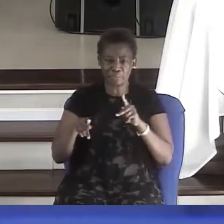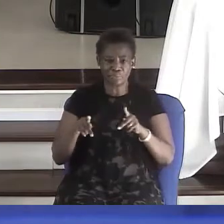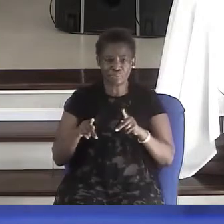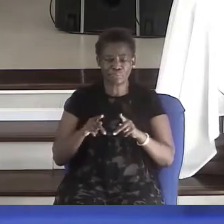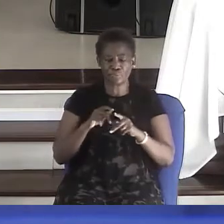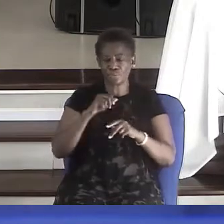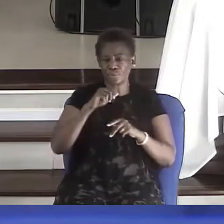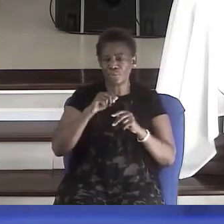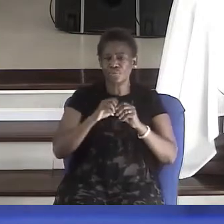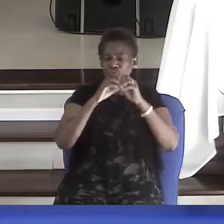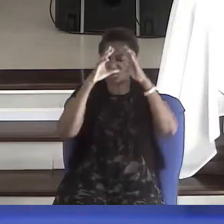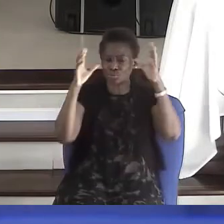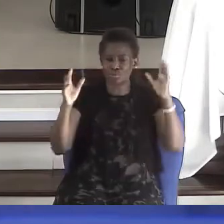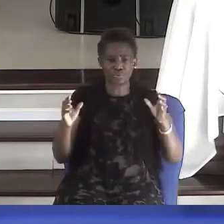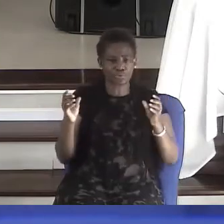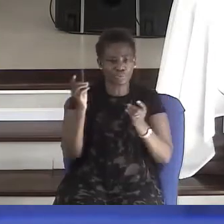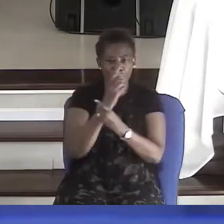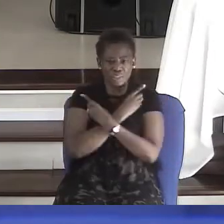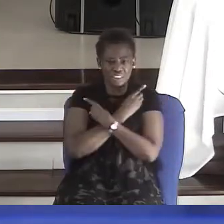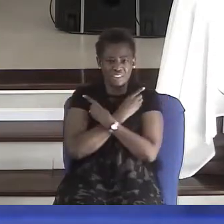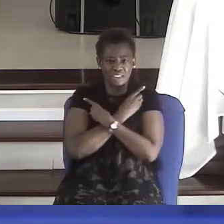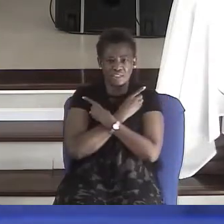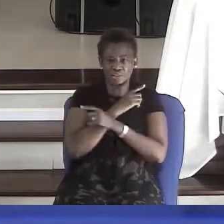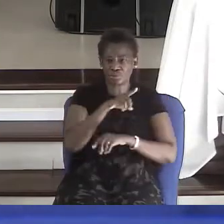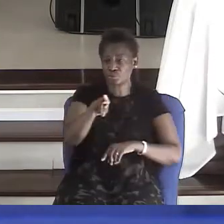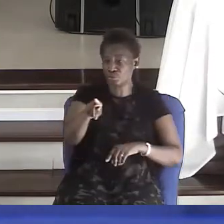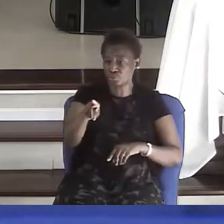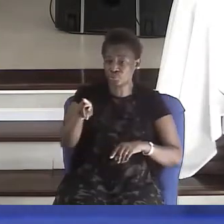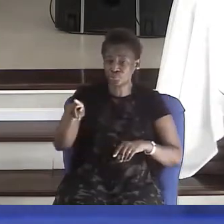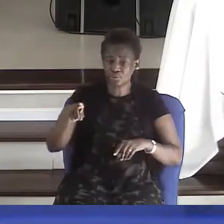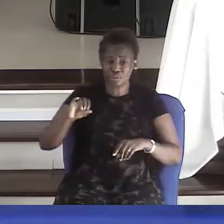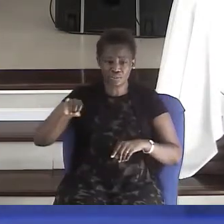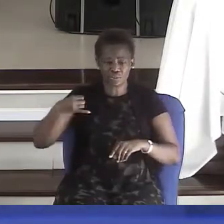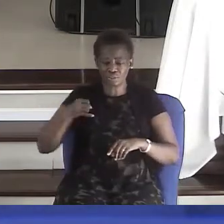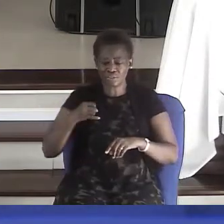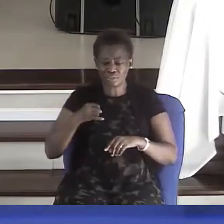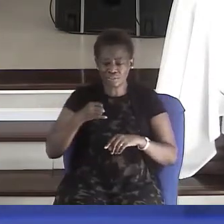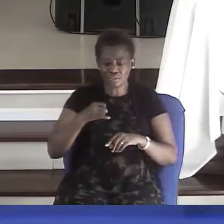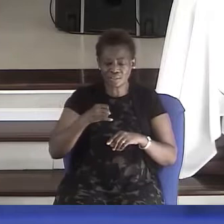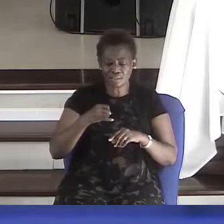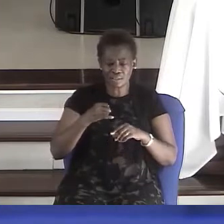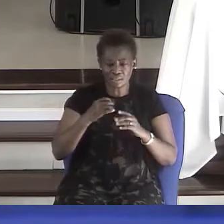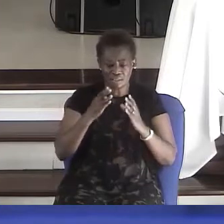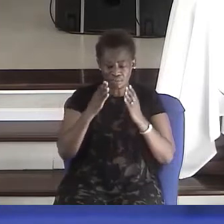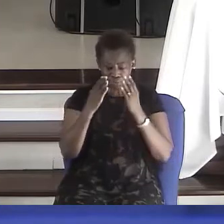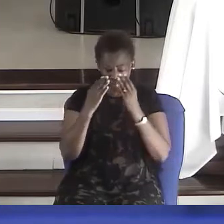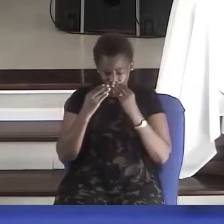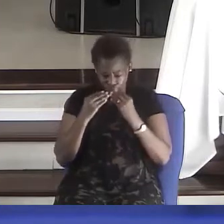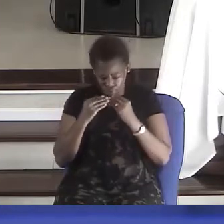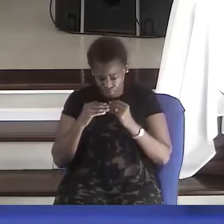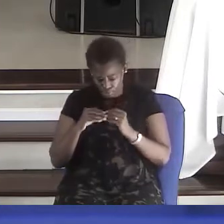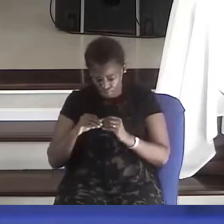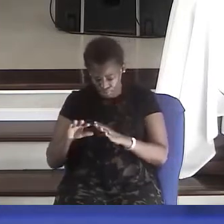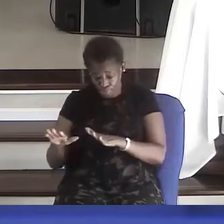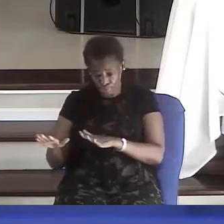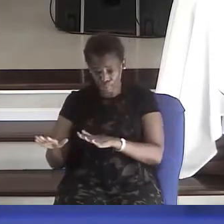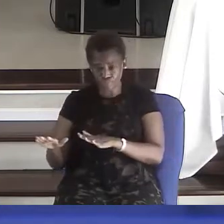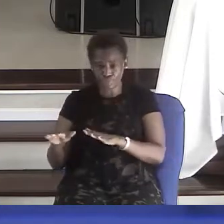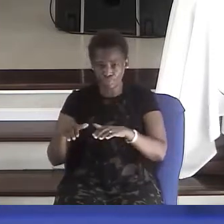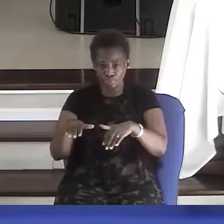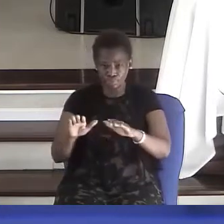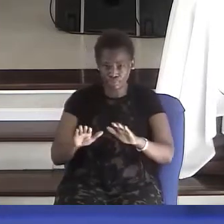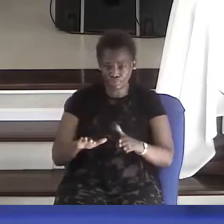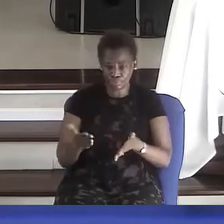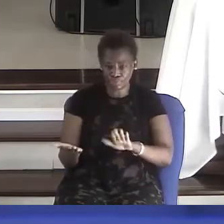you, just slip away. And these are people, some of them you're not seeing for 6 months or a